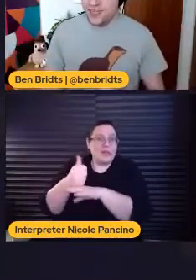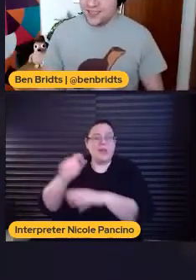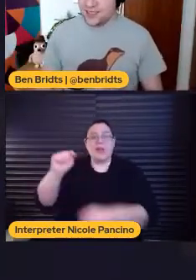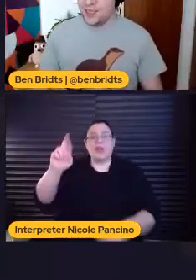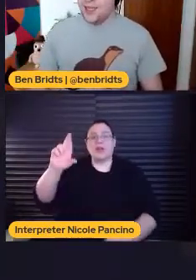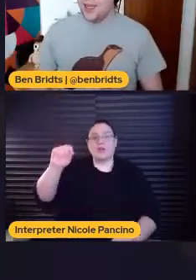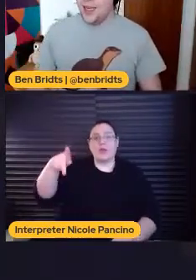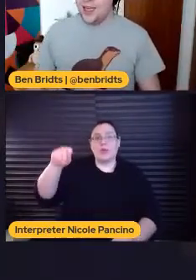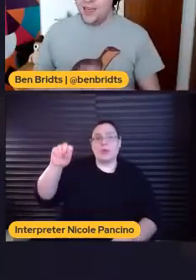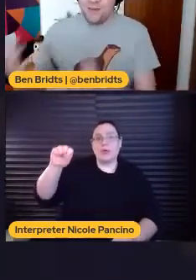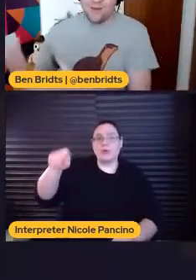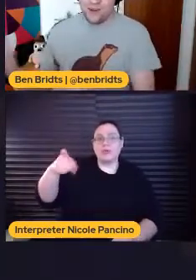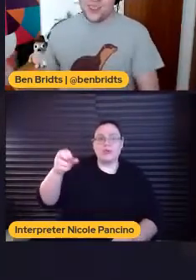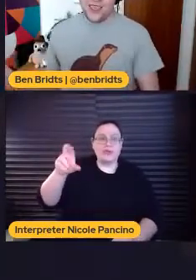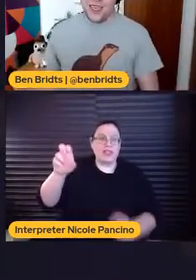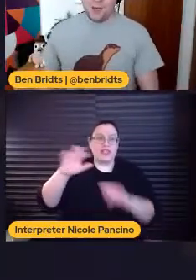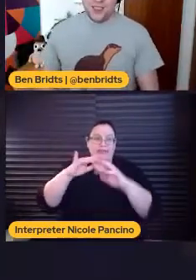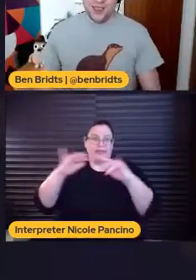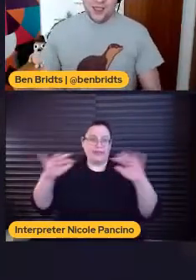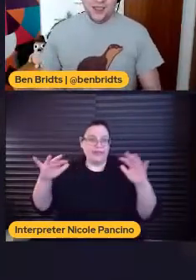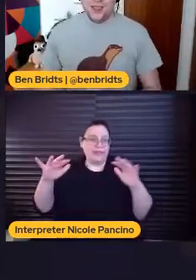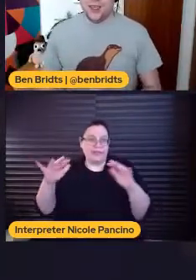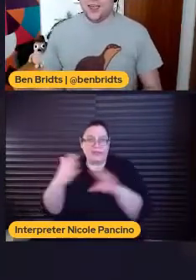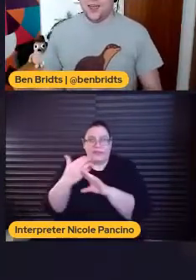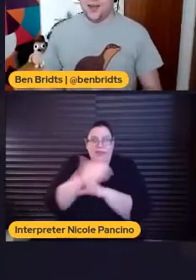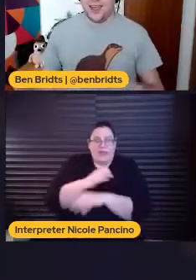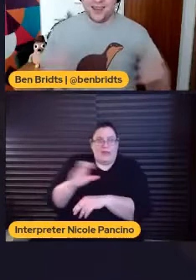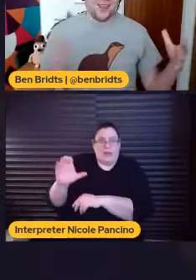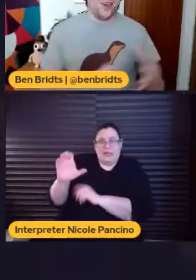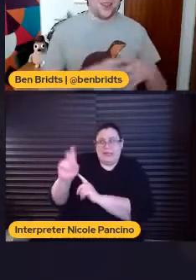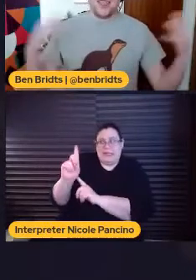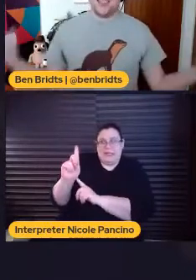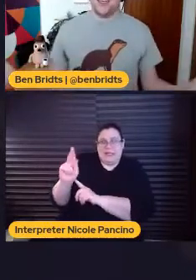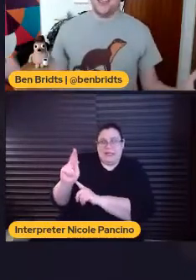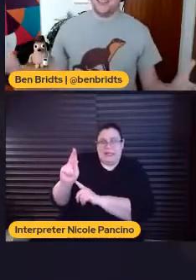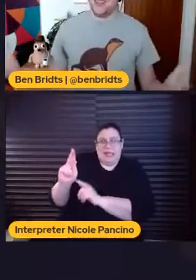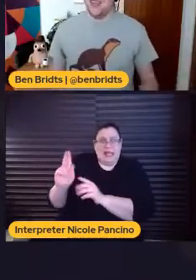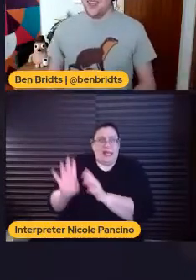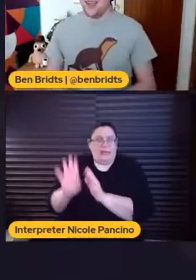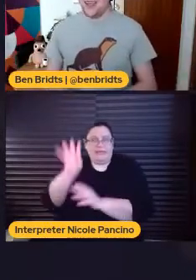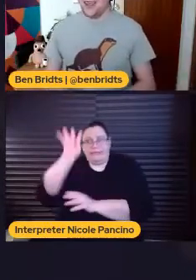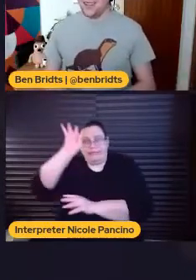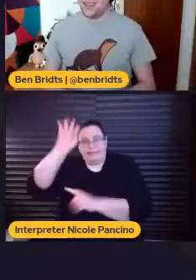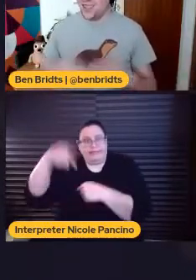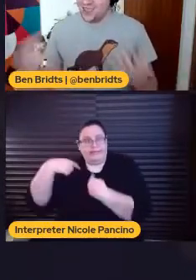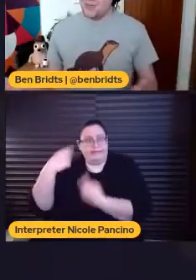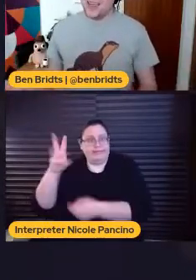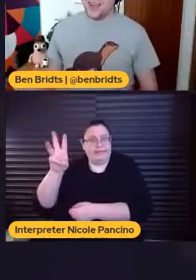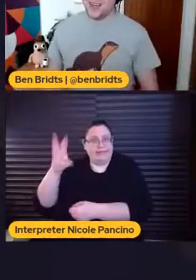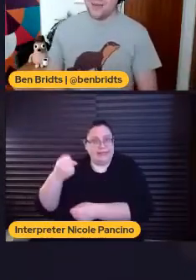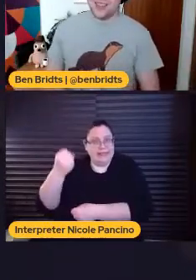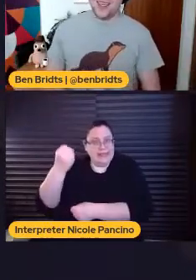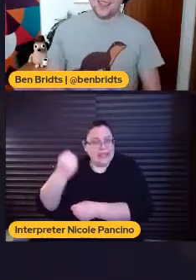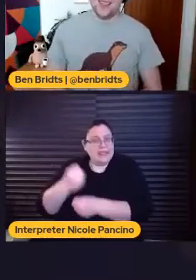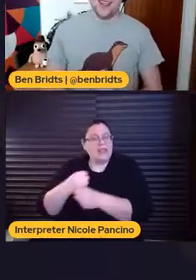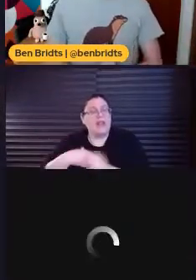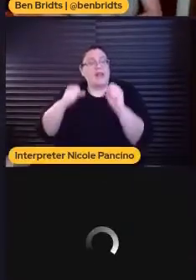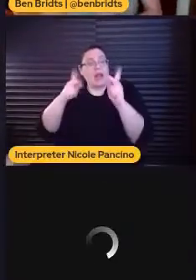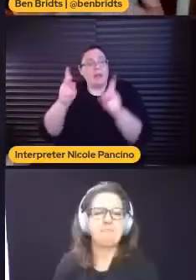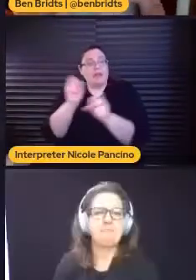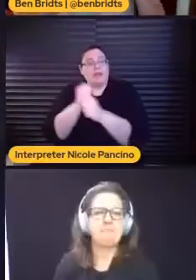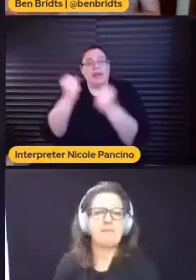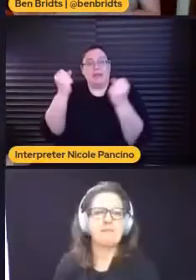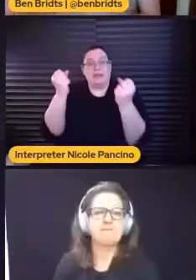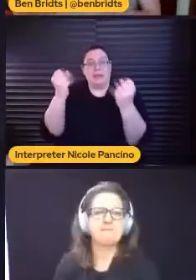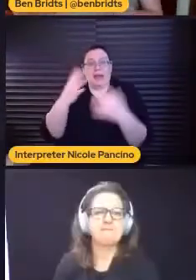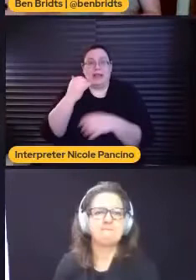around that, even before CDK was a thing. And in those 6 years, I had the chance to make a lot of mistakes. And if